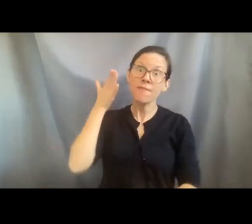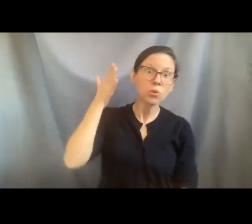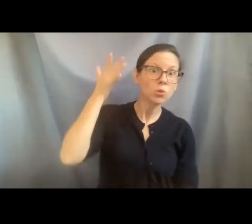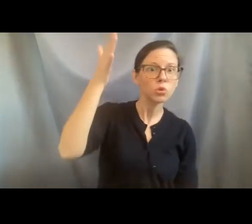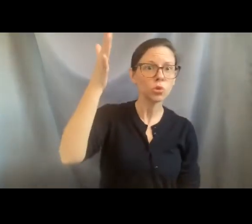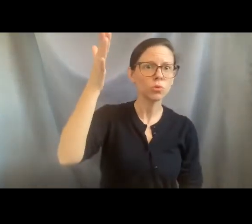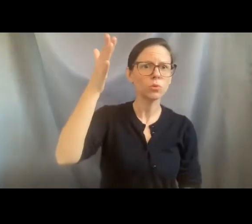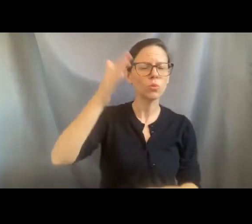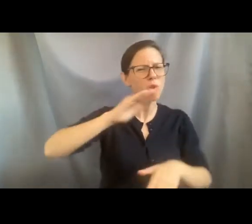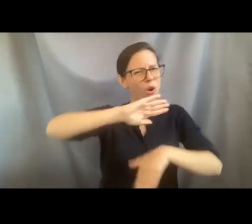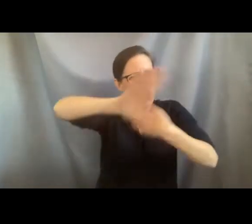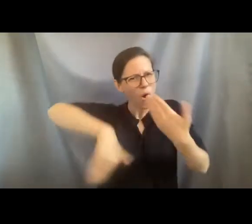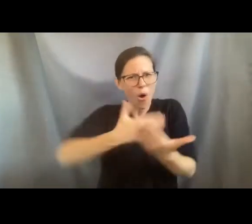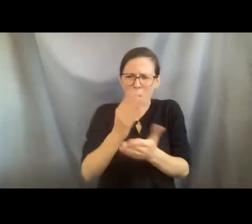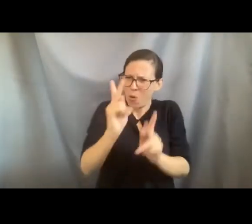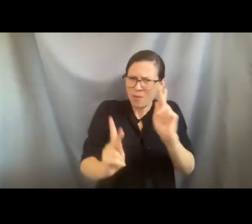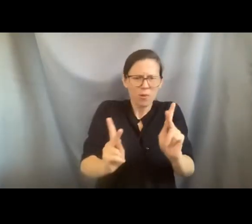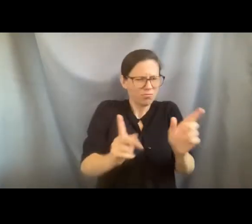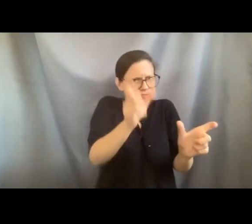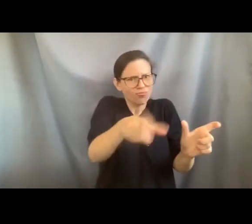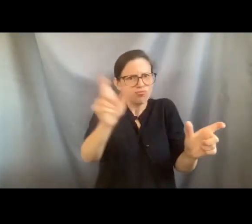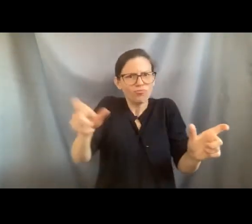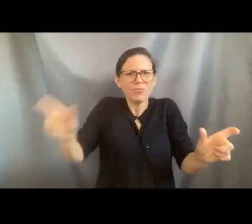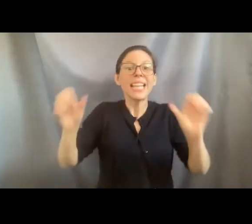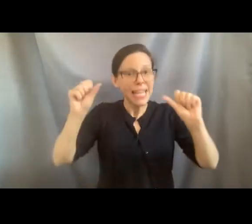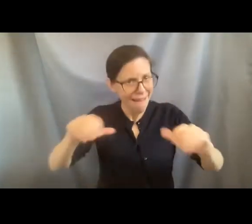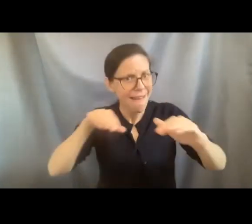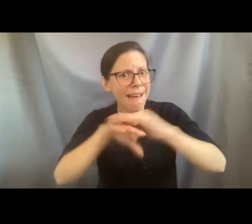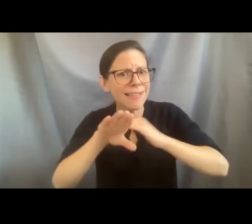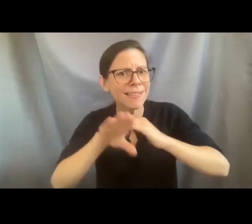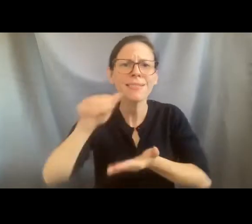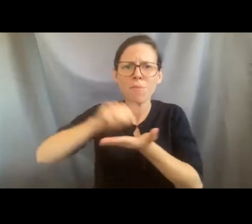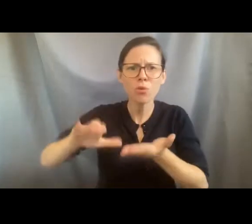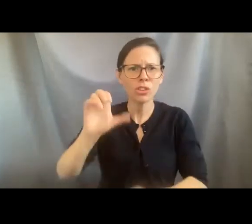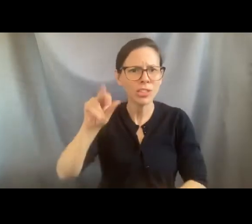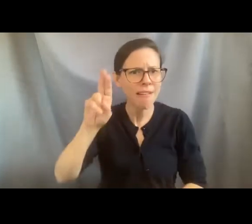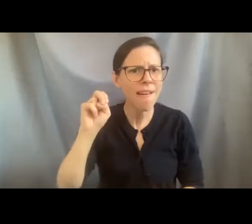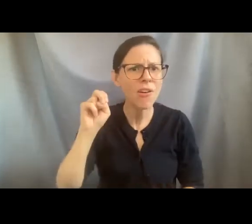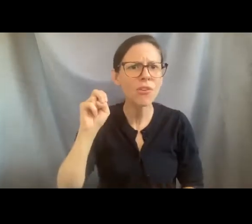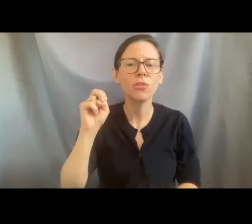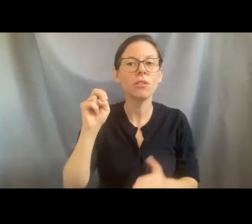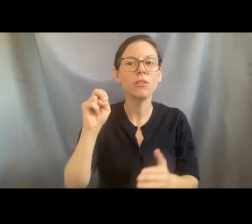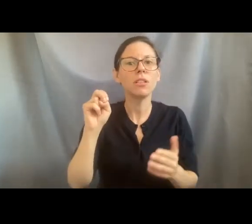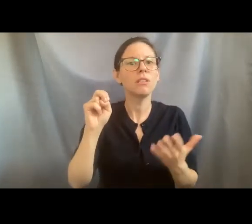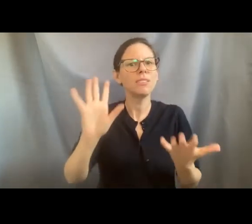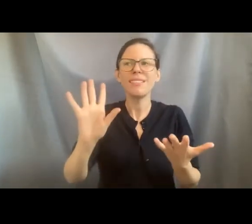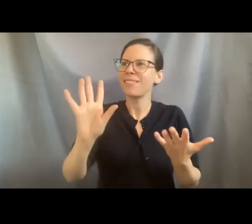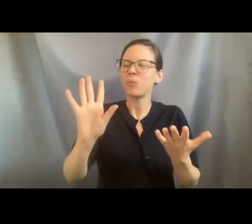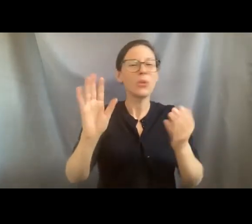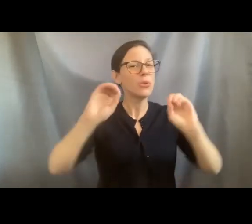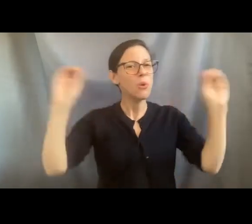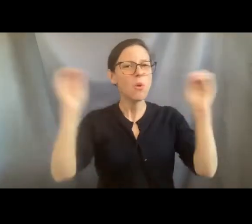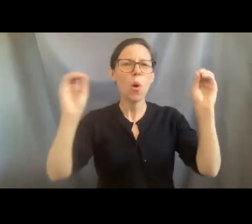where all persons can access abortion care and to be free from all